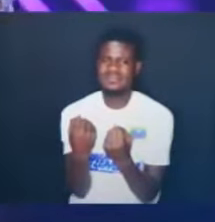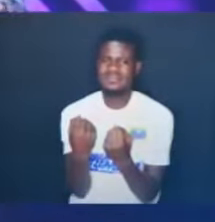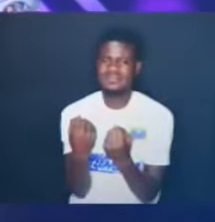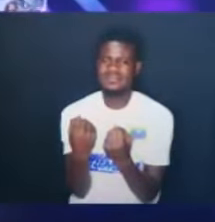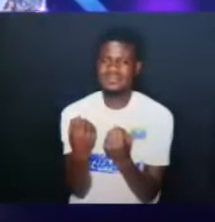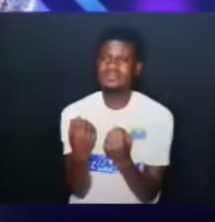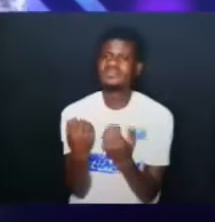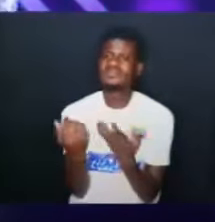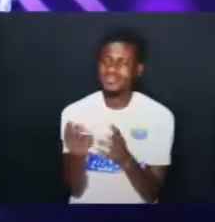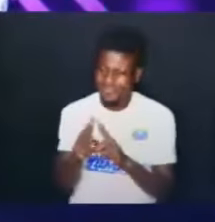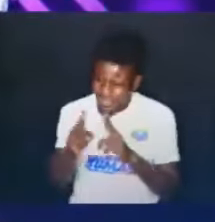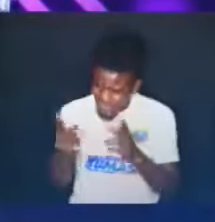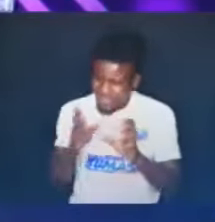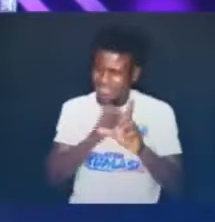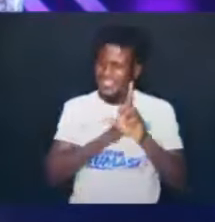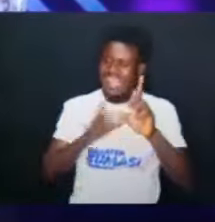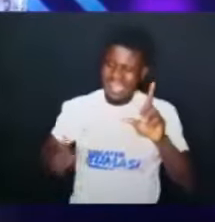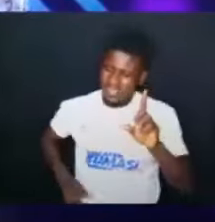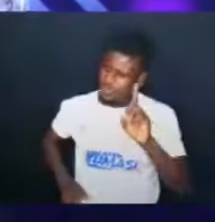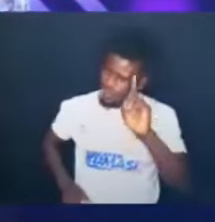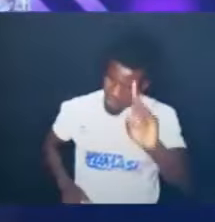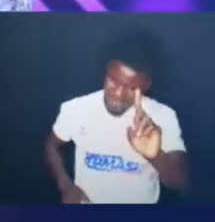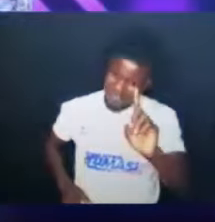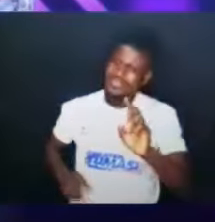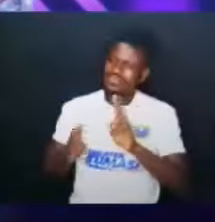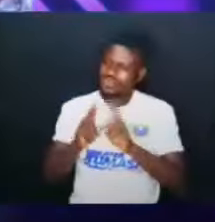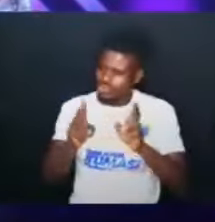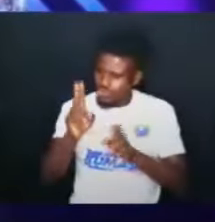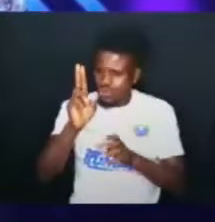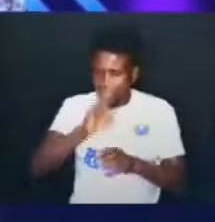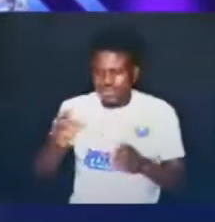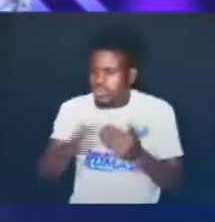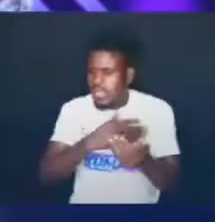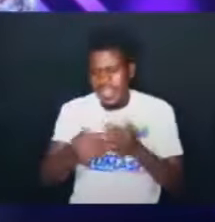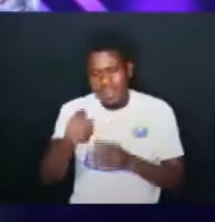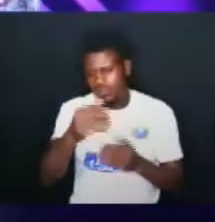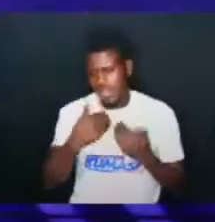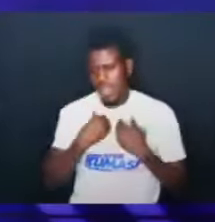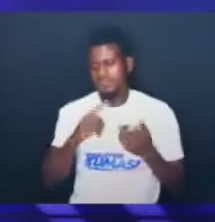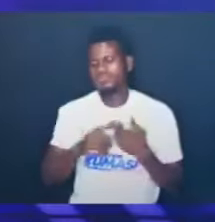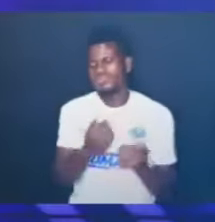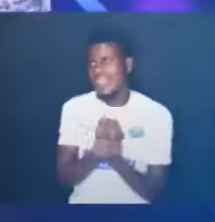So the Lord is one and he must be loved with all that we have. It's the greatest command.